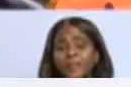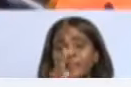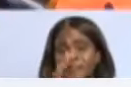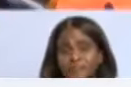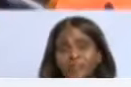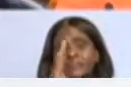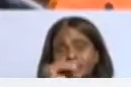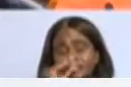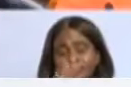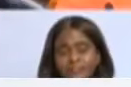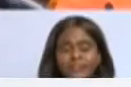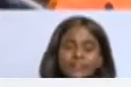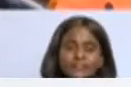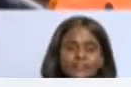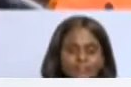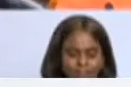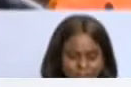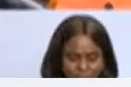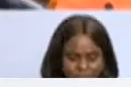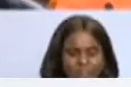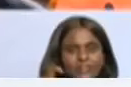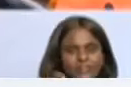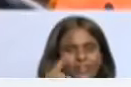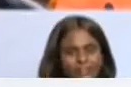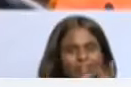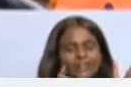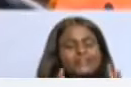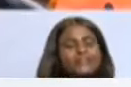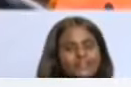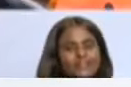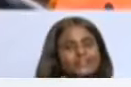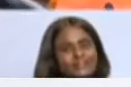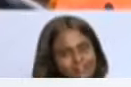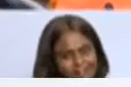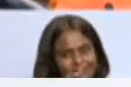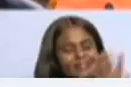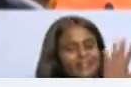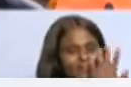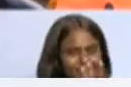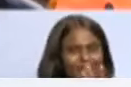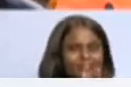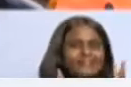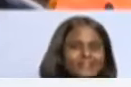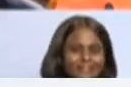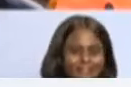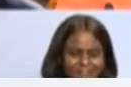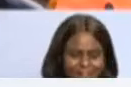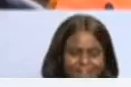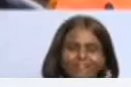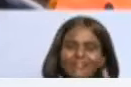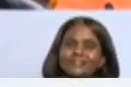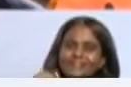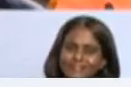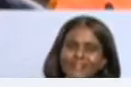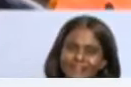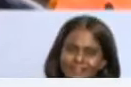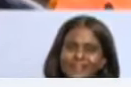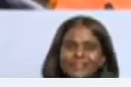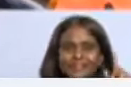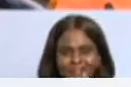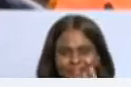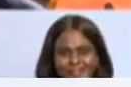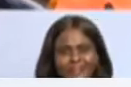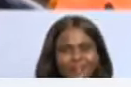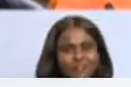Madam Speaker, we need to acknowledge these developments so we can inject a positive spirit in our